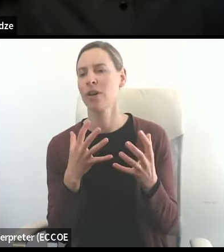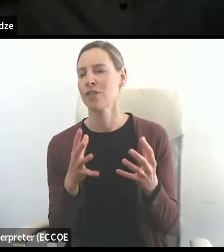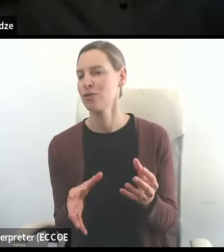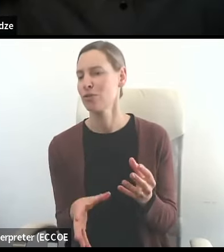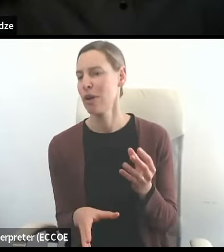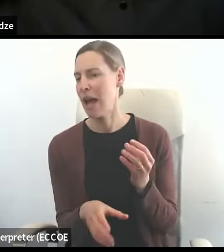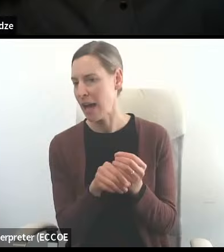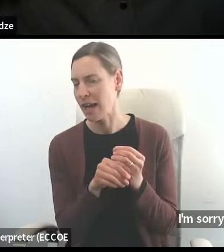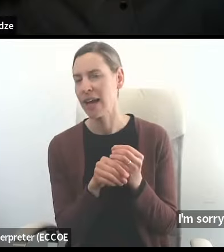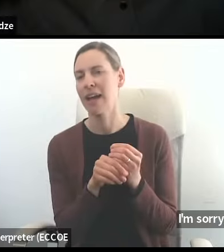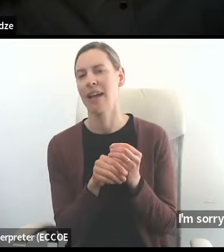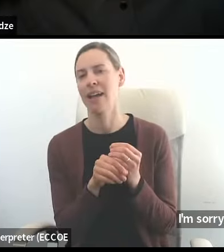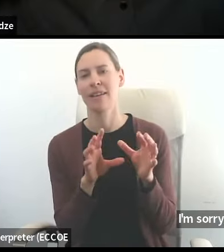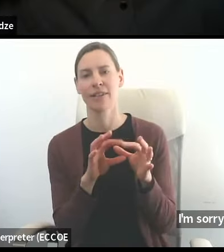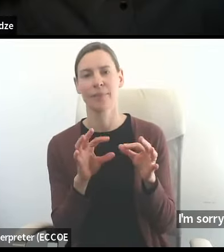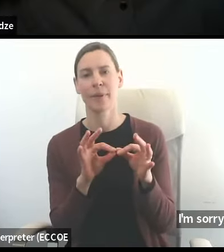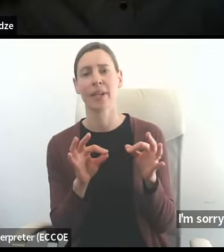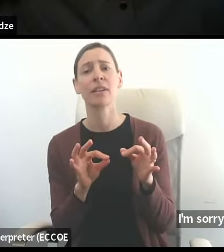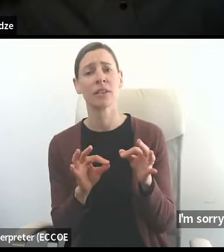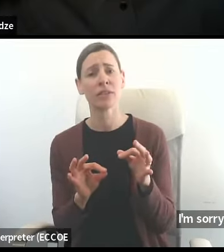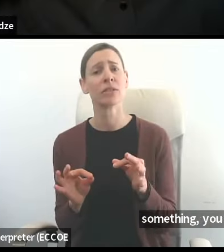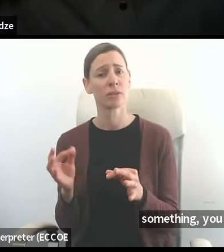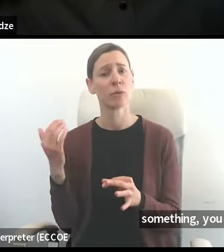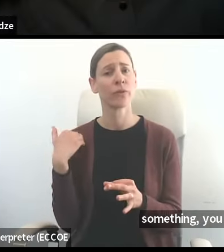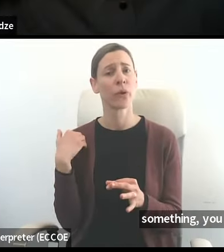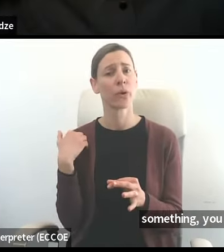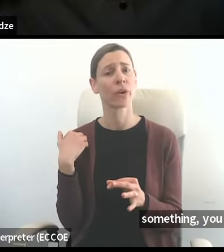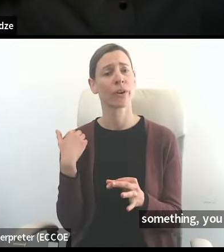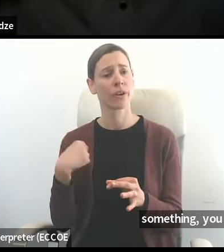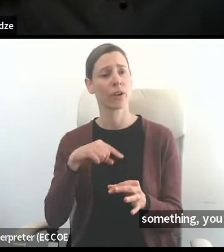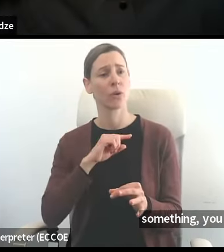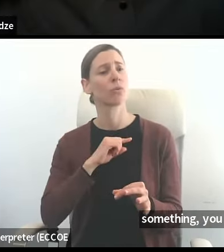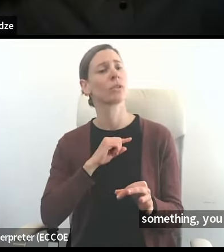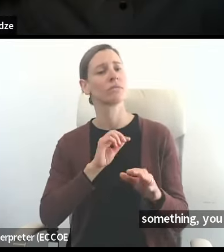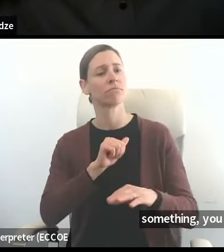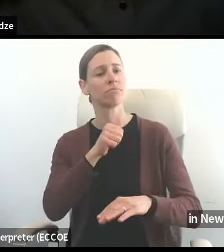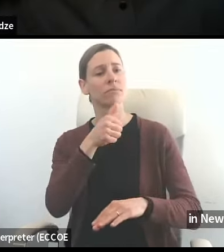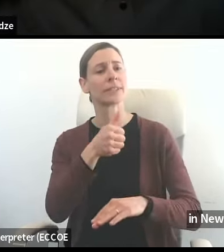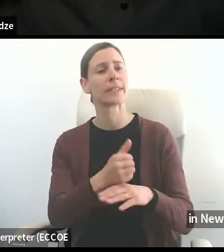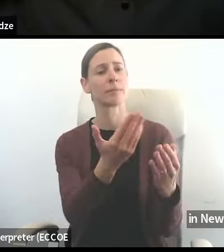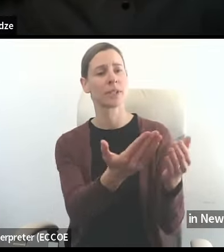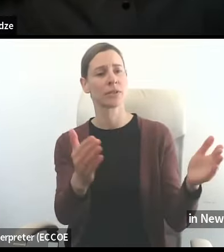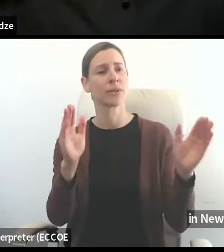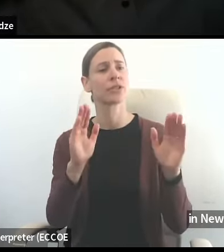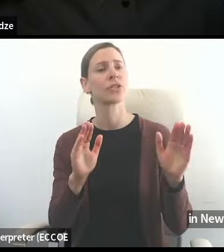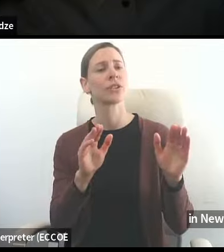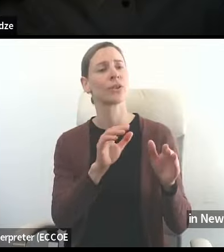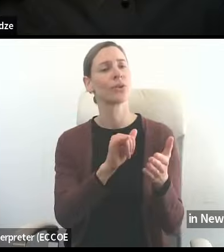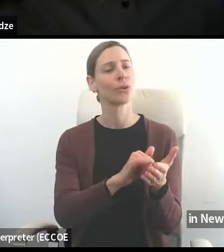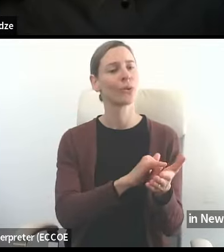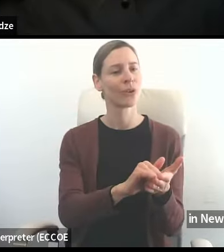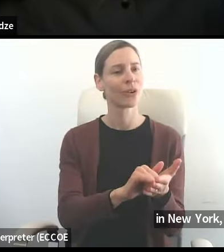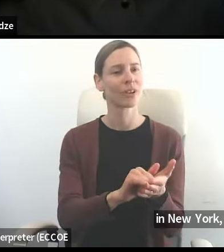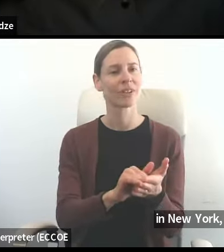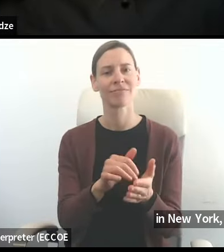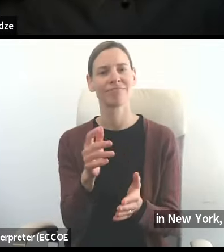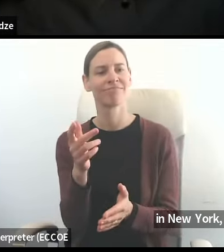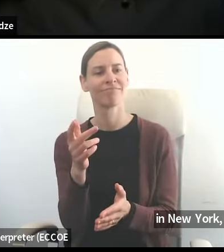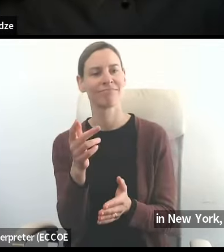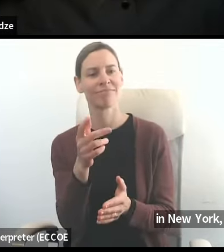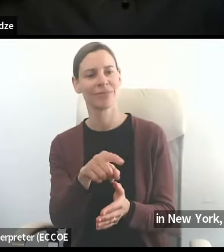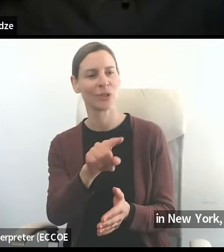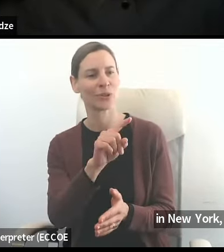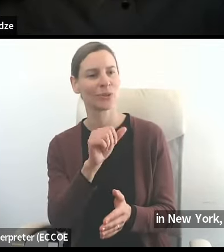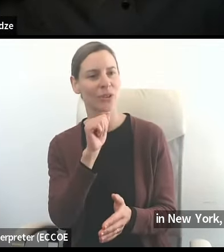when we organized this exhibition in New York, none of you lives in the United States or in Canada, but I have lived here for 25